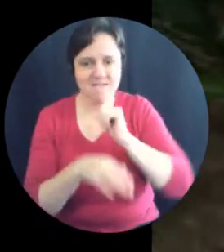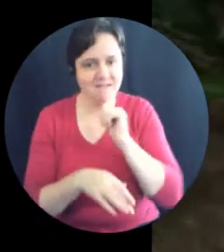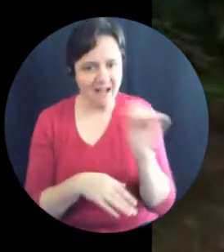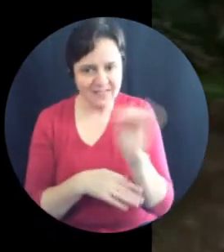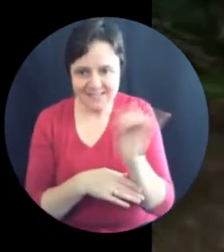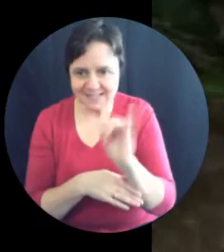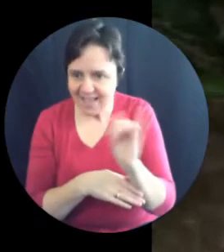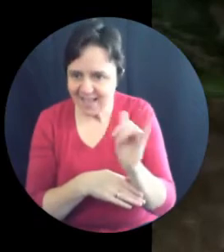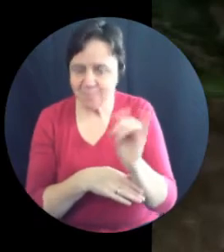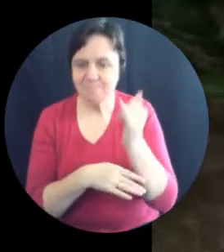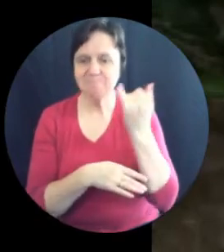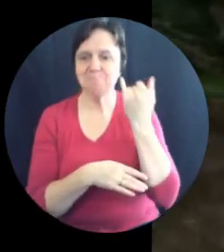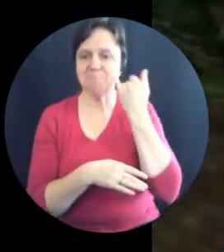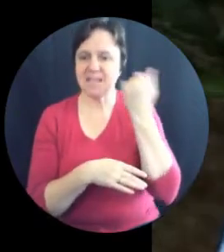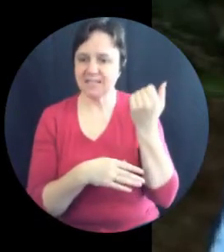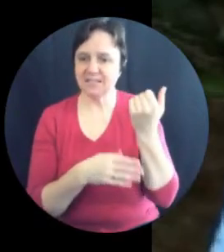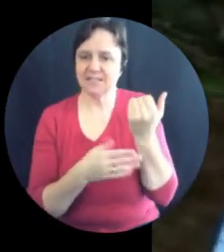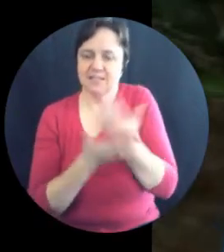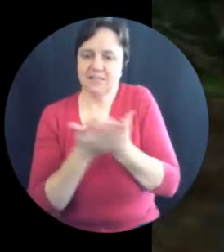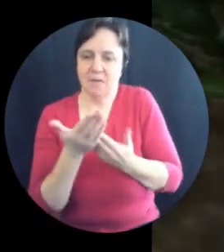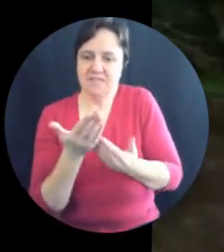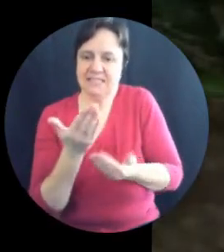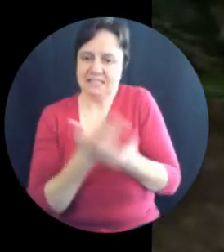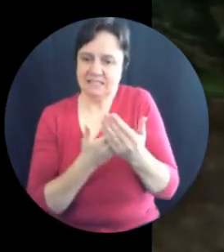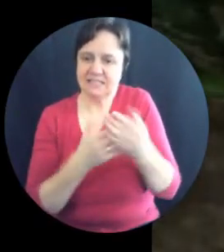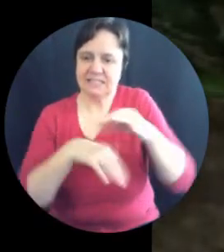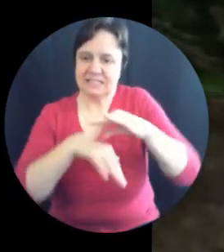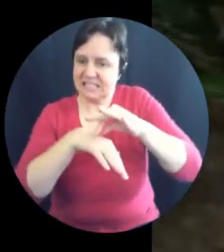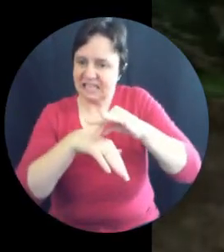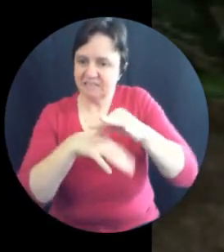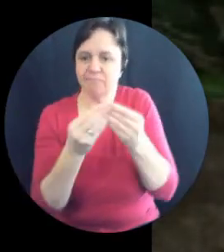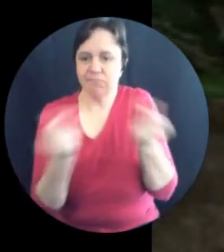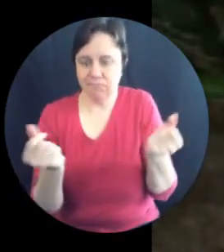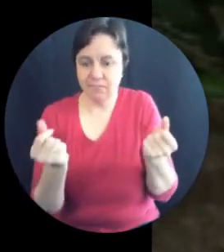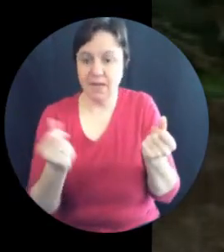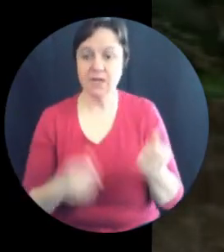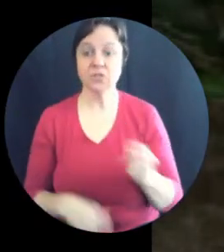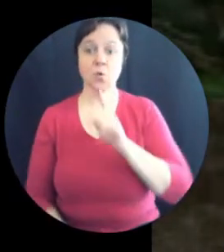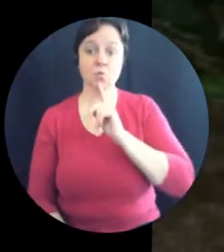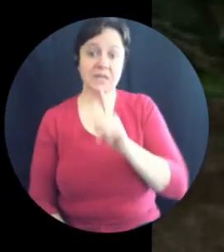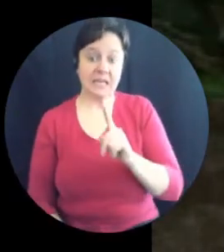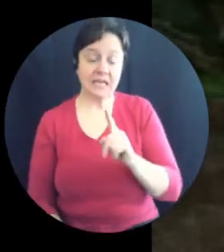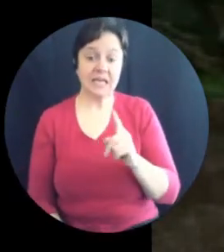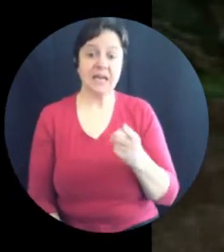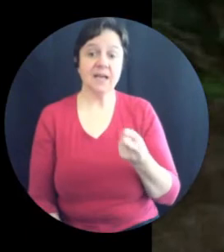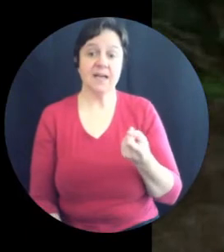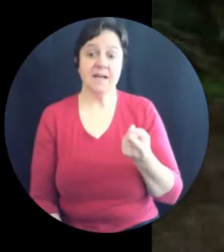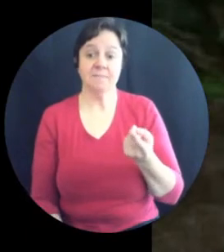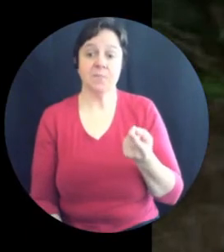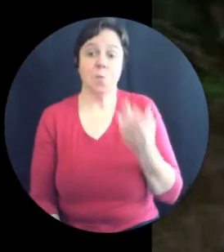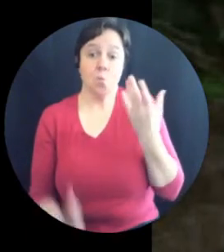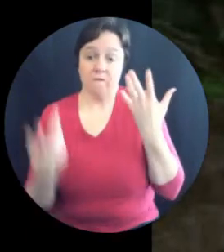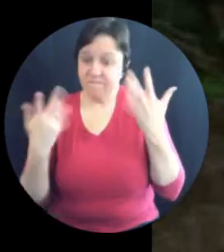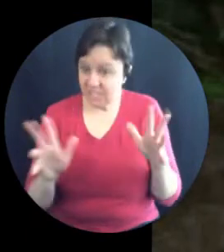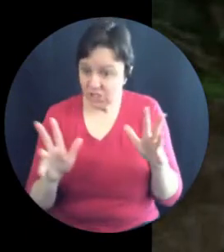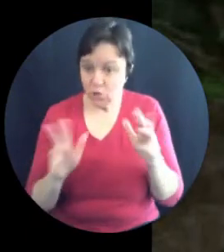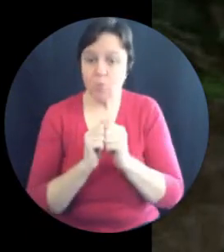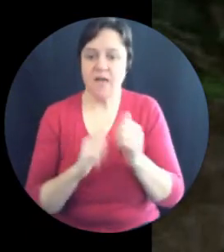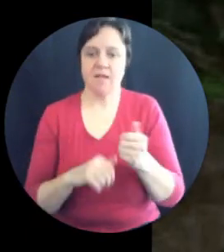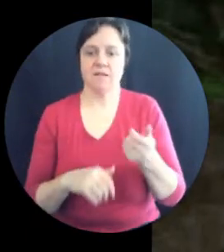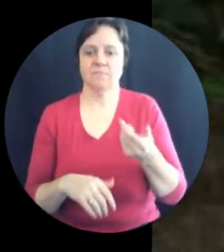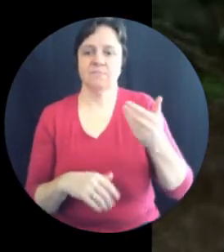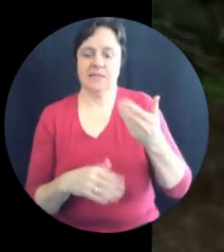wash, okay? Touching things is a very real way of spreading these infectious diseases. These